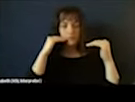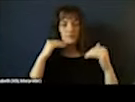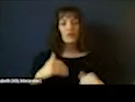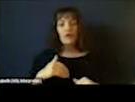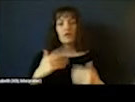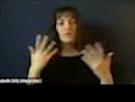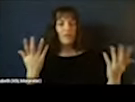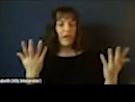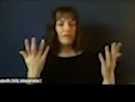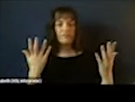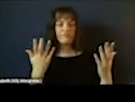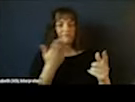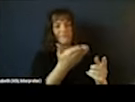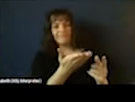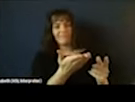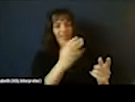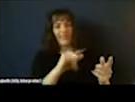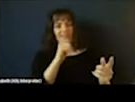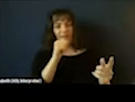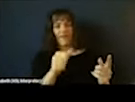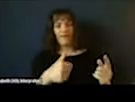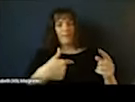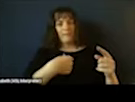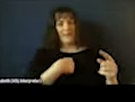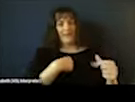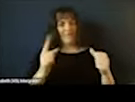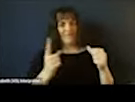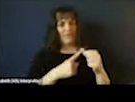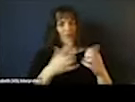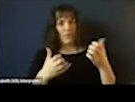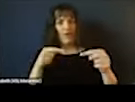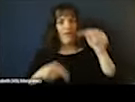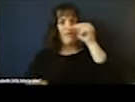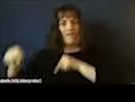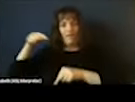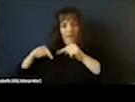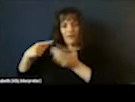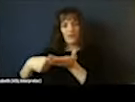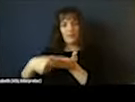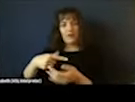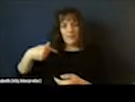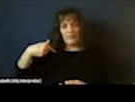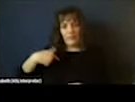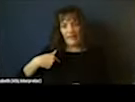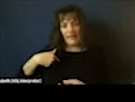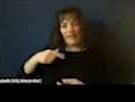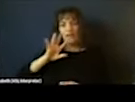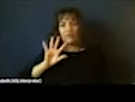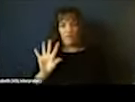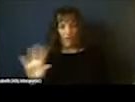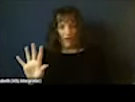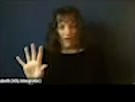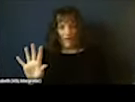But that's not actually the me that I want to talk to you about, at least initially. I want to talk to you about me at age 5. So me at age